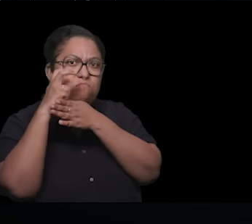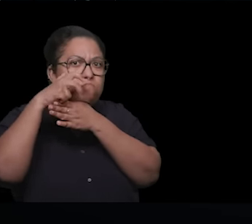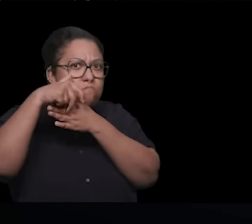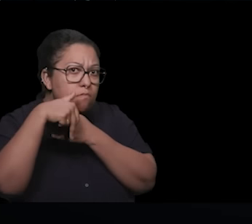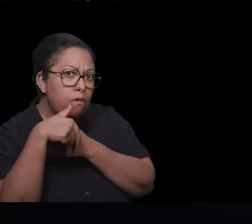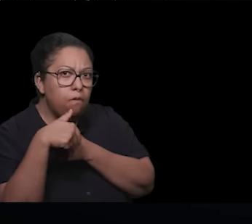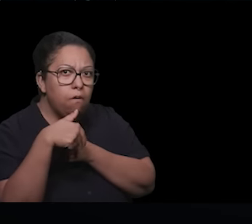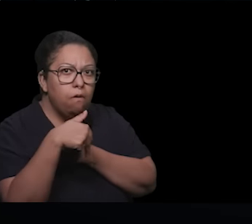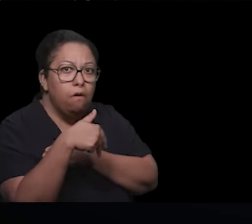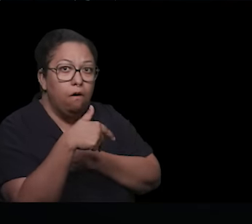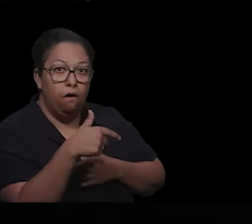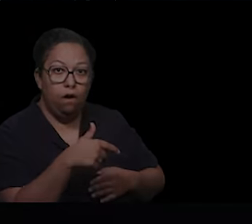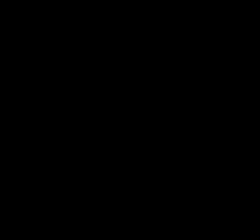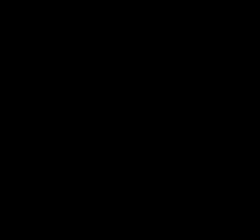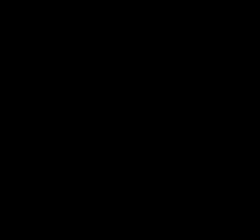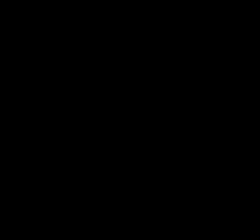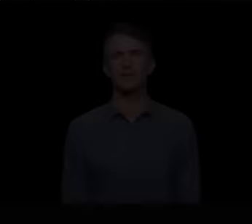side.